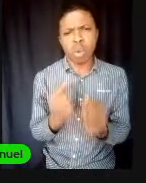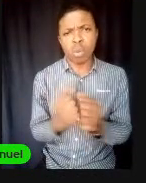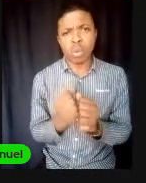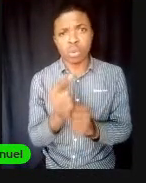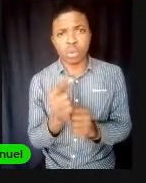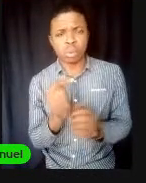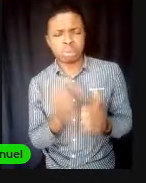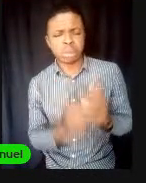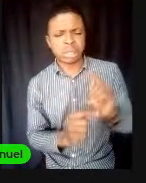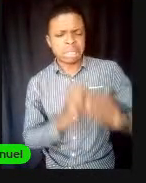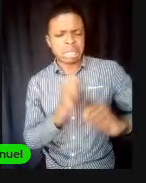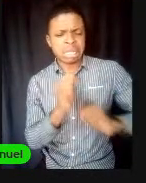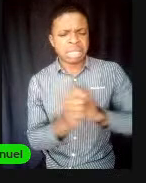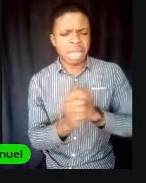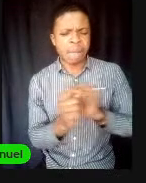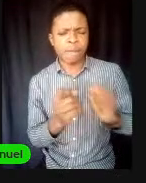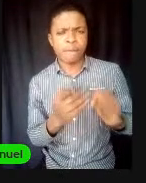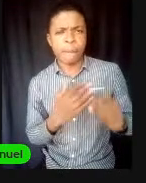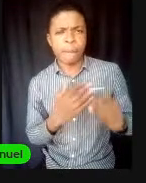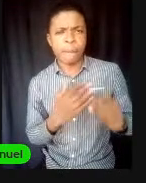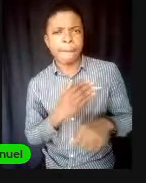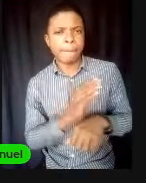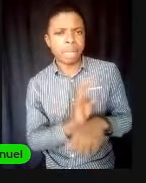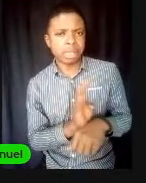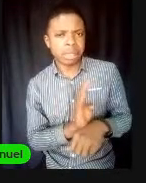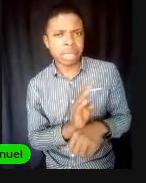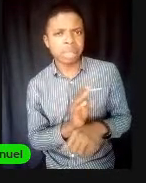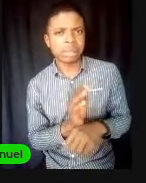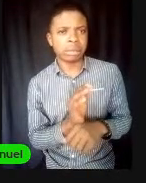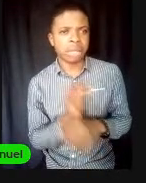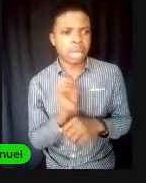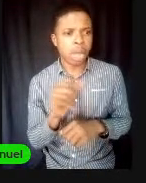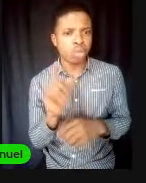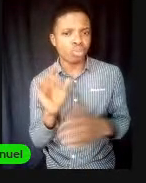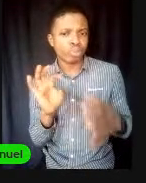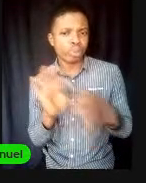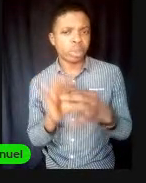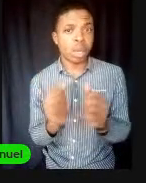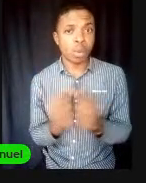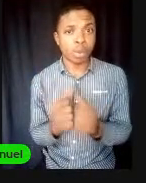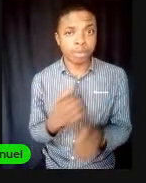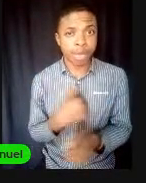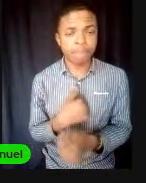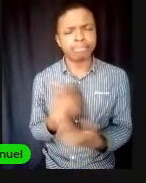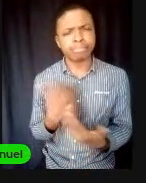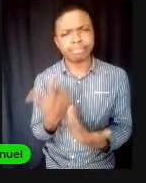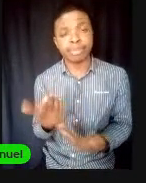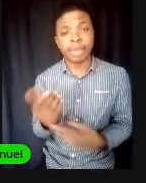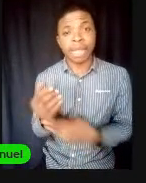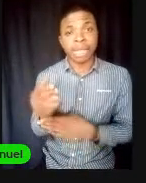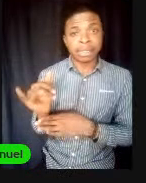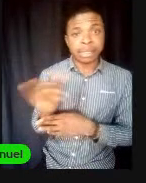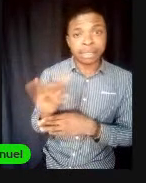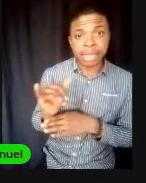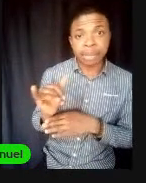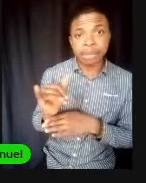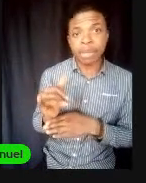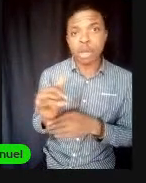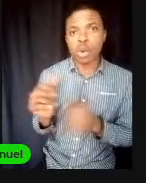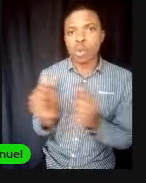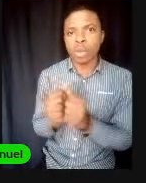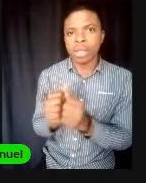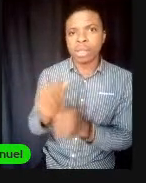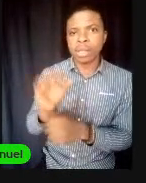do, you can patronize me, this is my location, this is my address. Okay, that is that. A logo